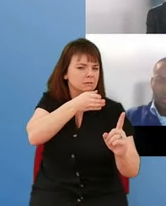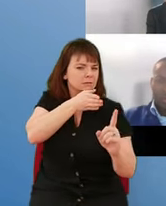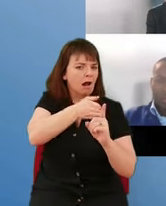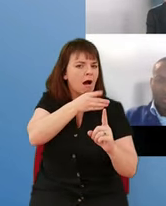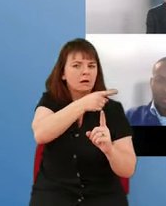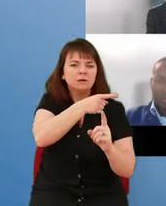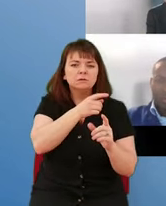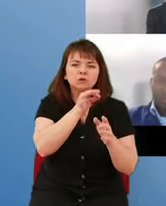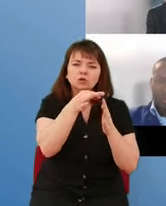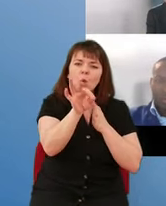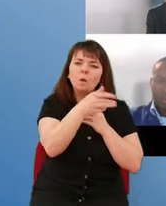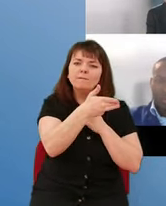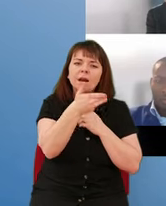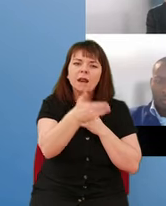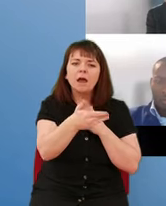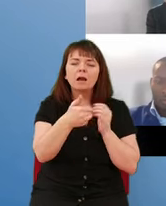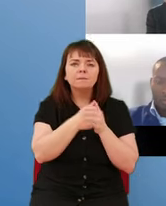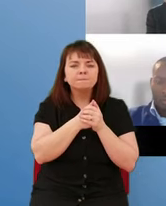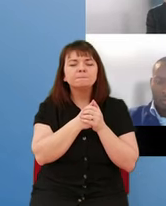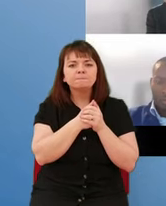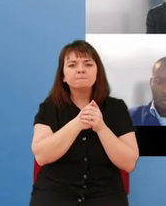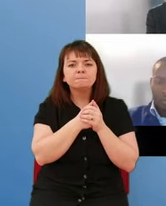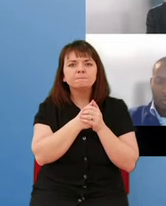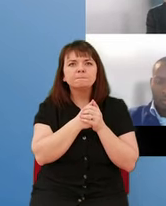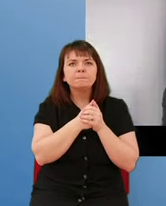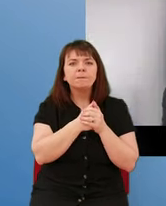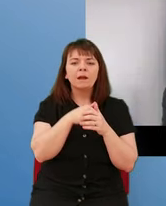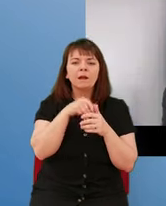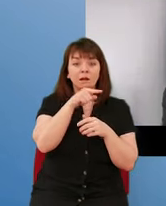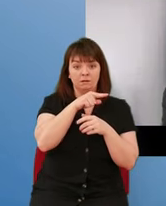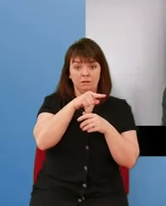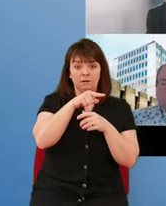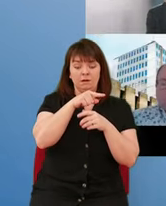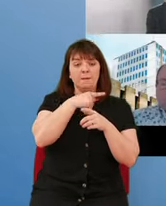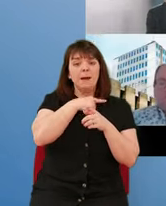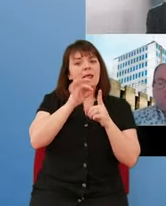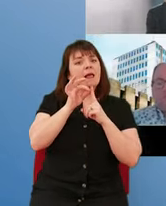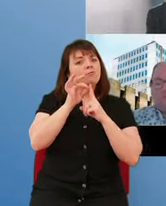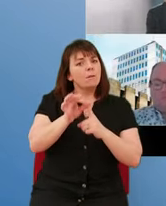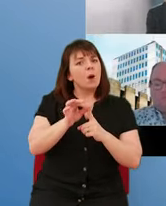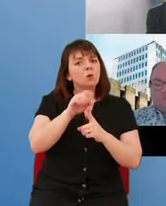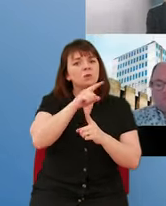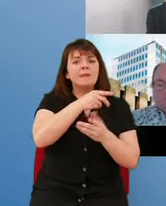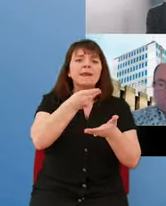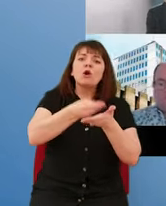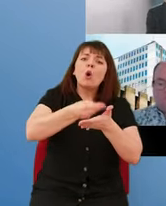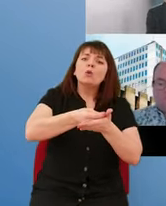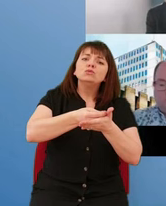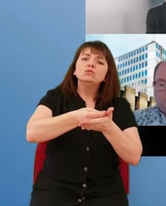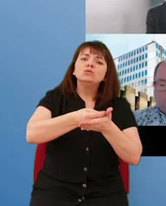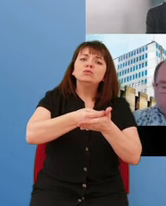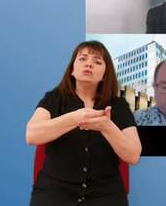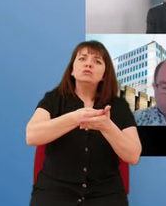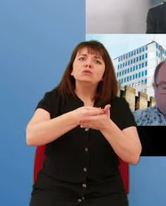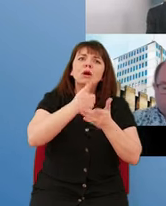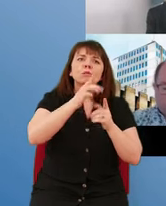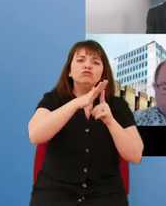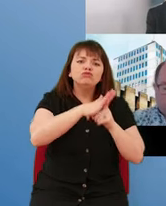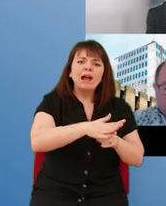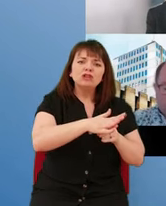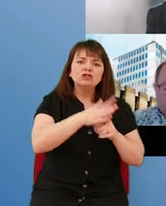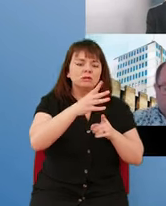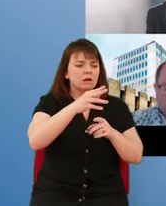cost pressures are monitored through the monthly prescribing report, which normally comes to committee. You'll notice that it's not on committee today, in line